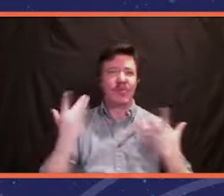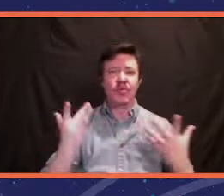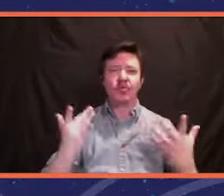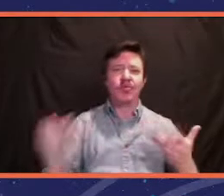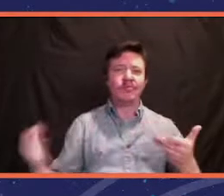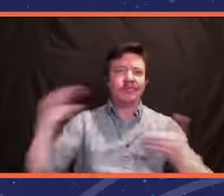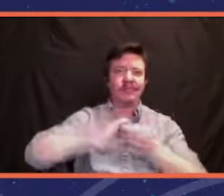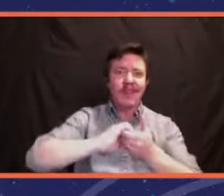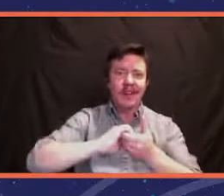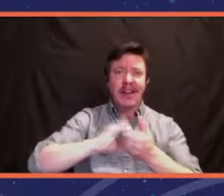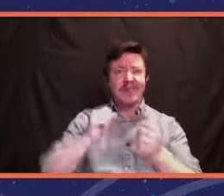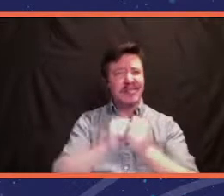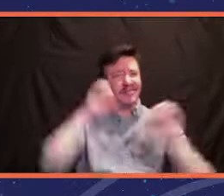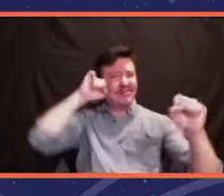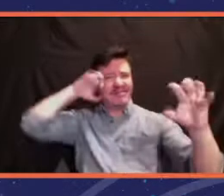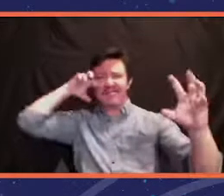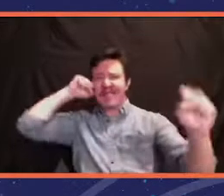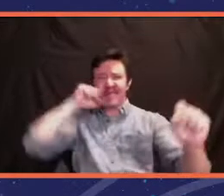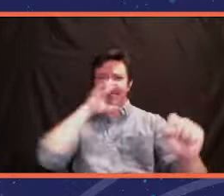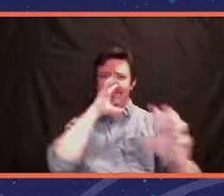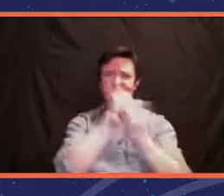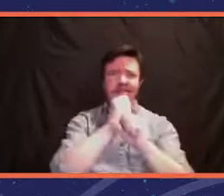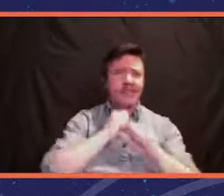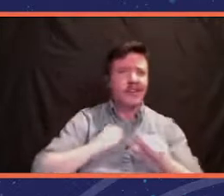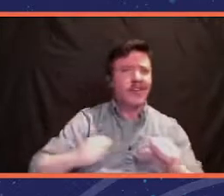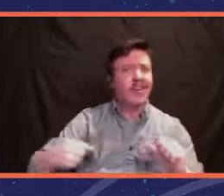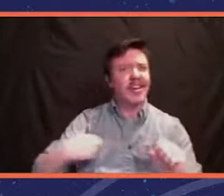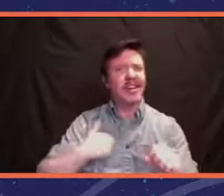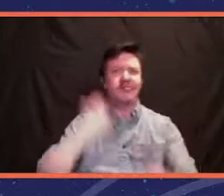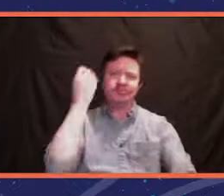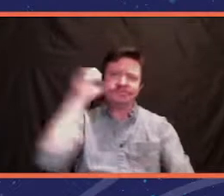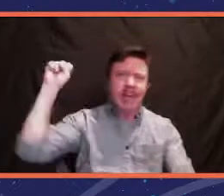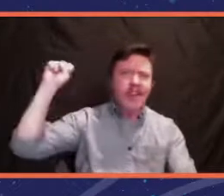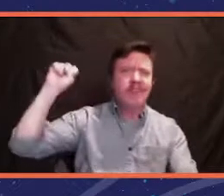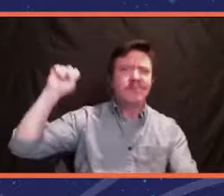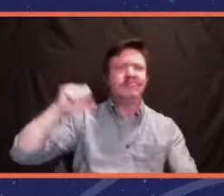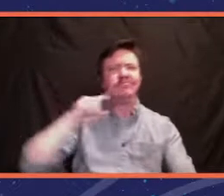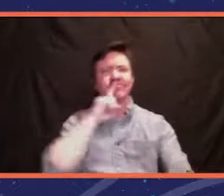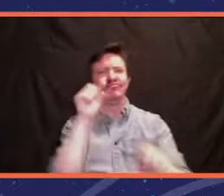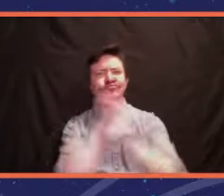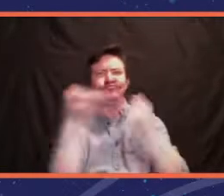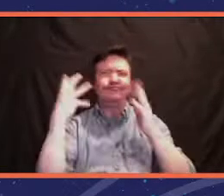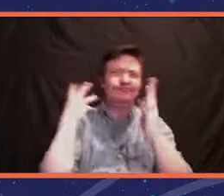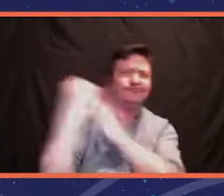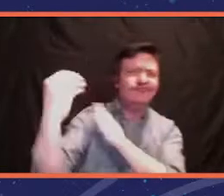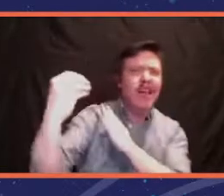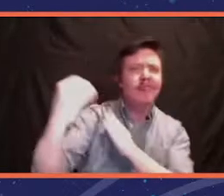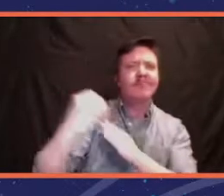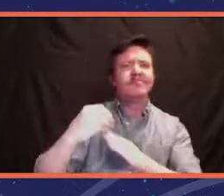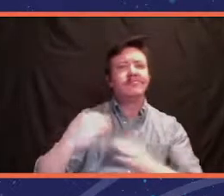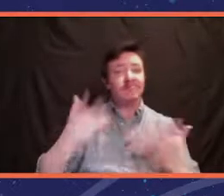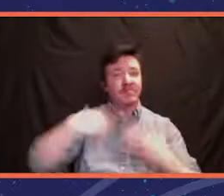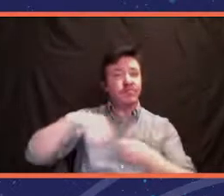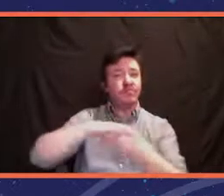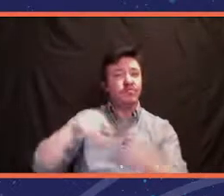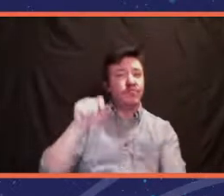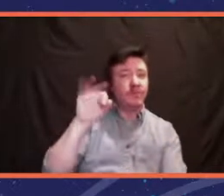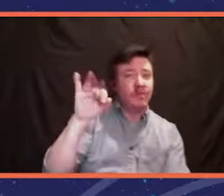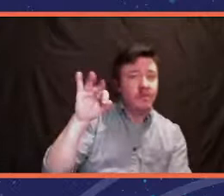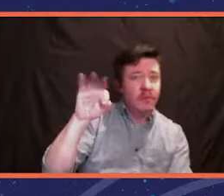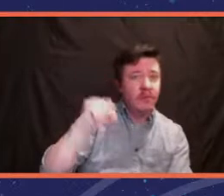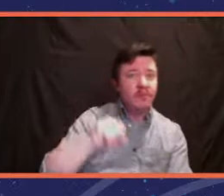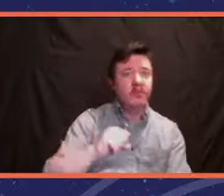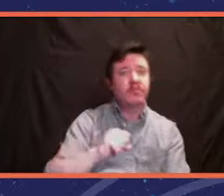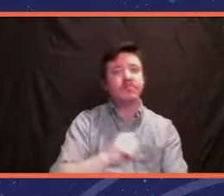some amazing, fascinating movers and shakers out here in the Bay, San Gregorio Coast, to